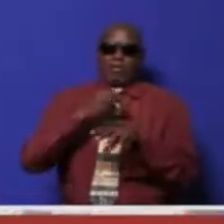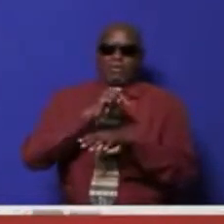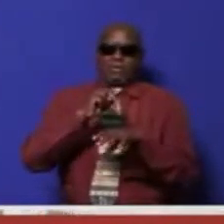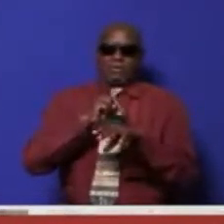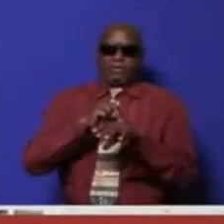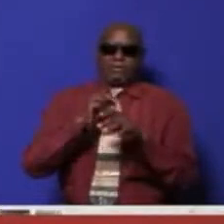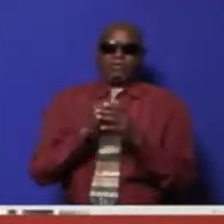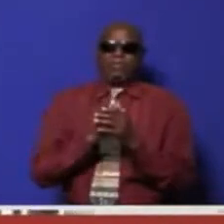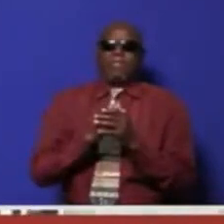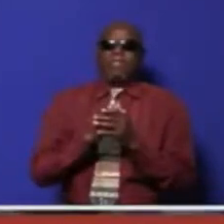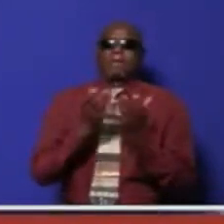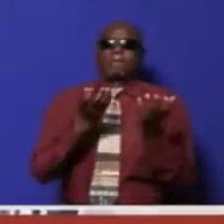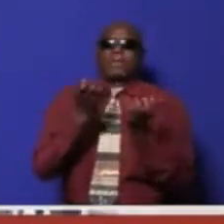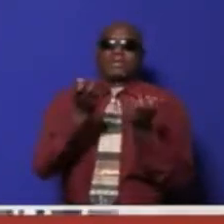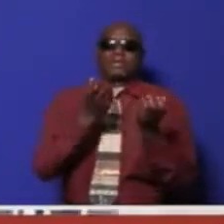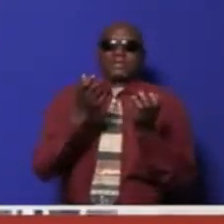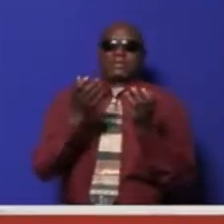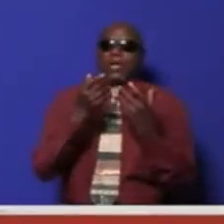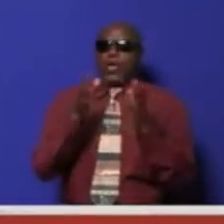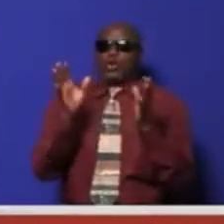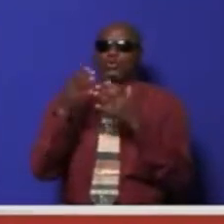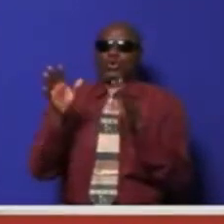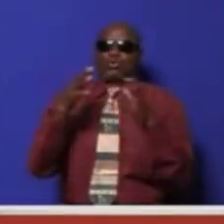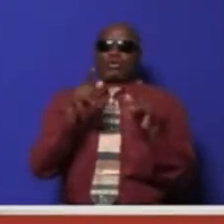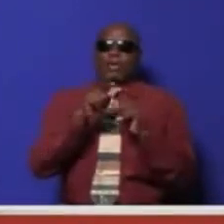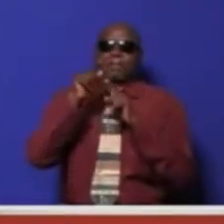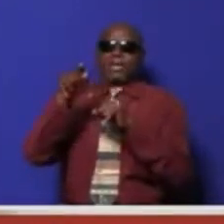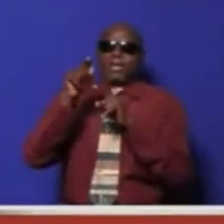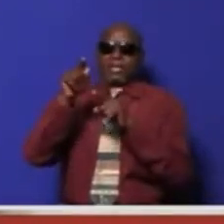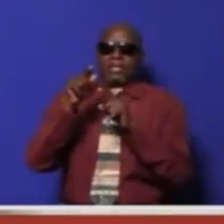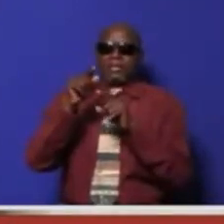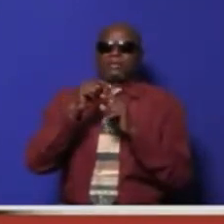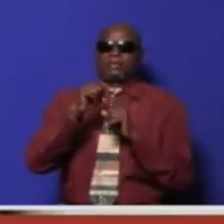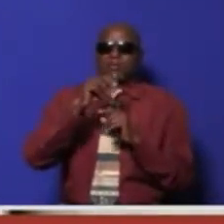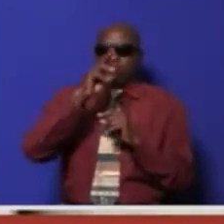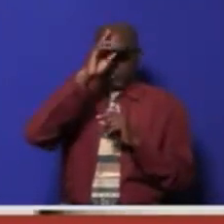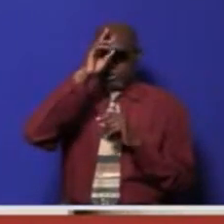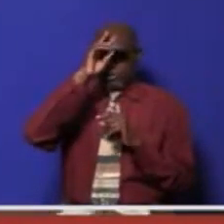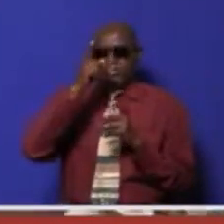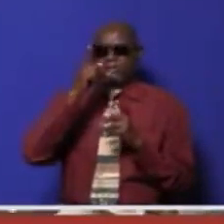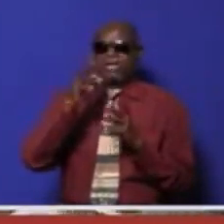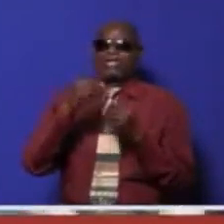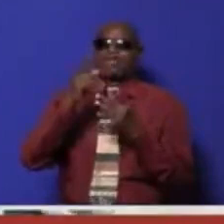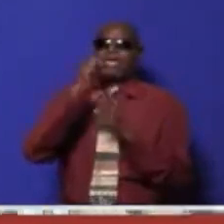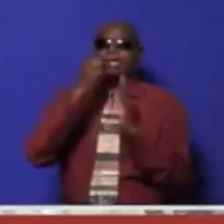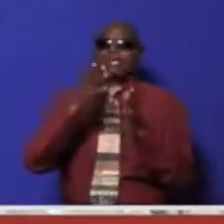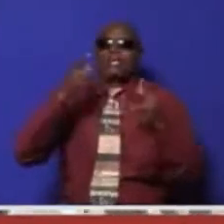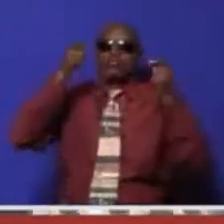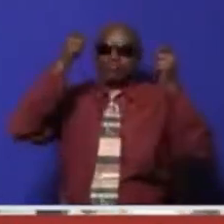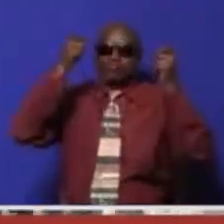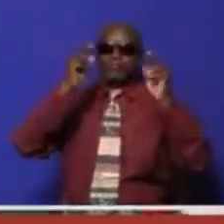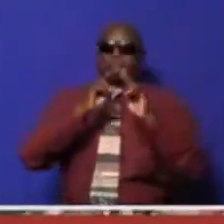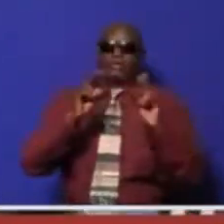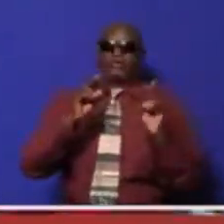kurekodi hasara kubwa, huku baadhi yao wakiwalaumu polisi kwa kutowapa Wakenya fursa ya kuendesha maandamano ya amani ambayo